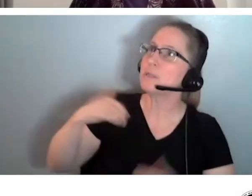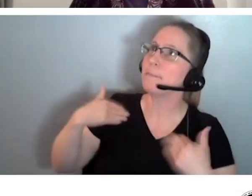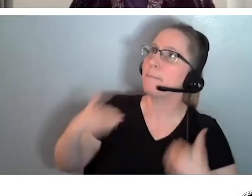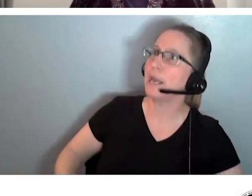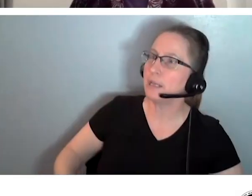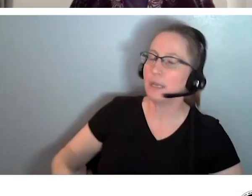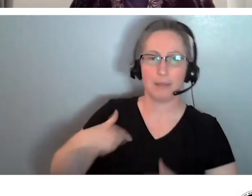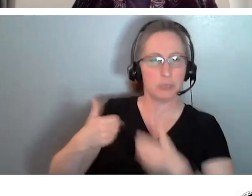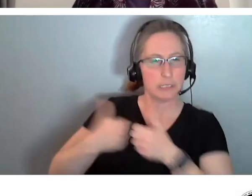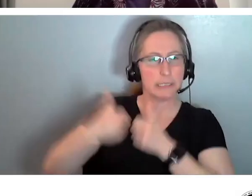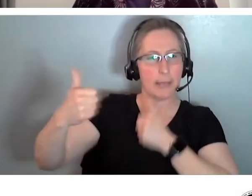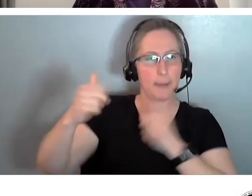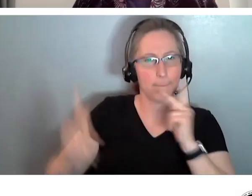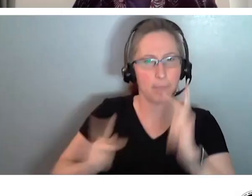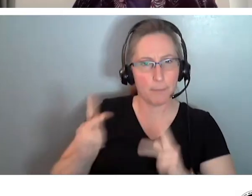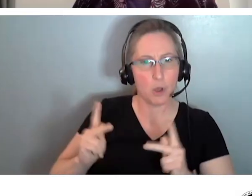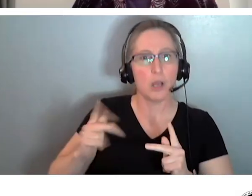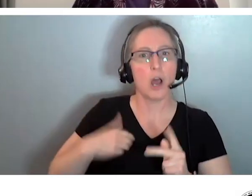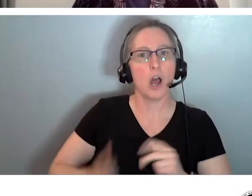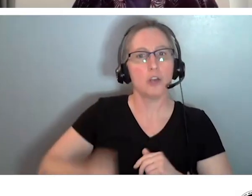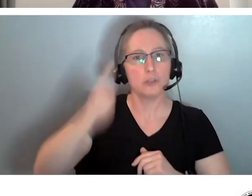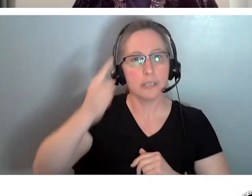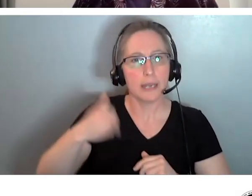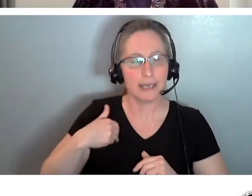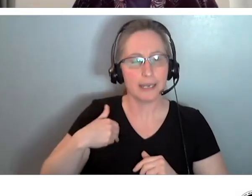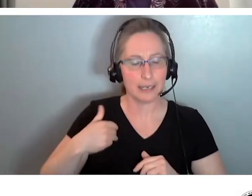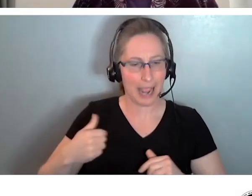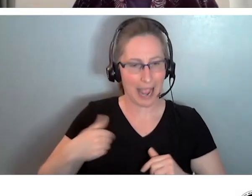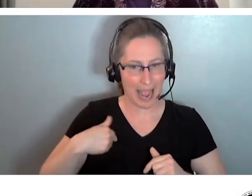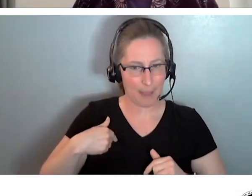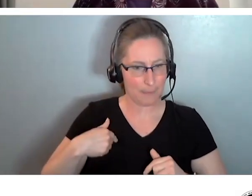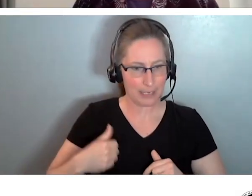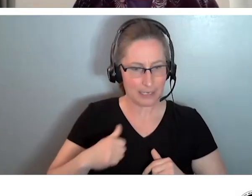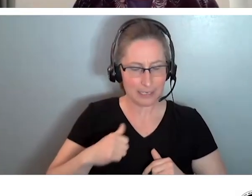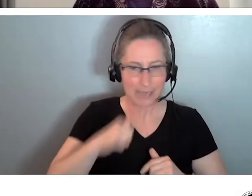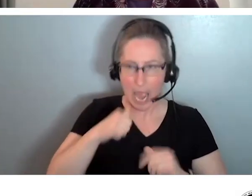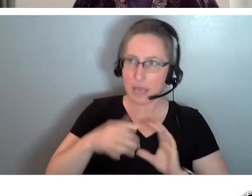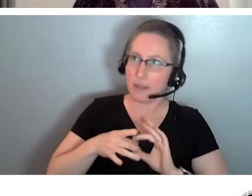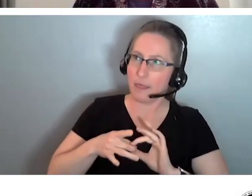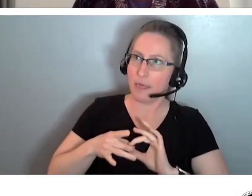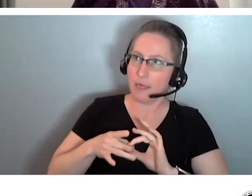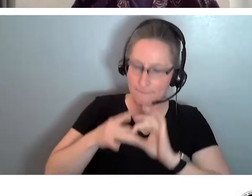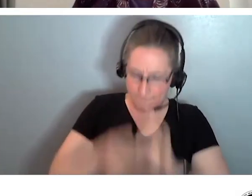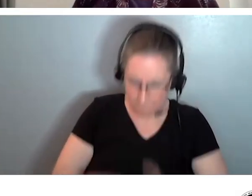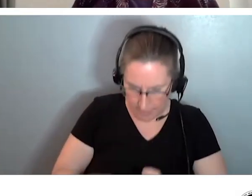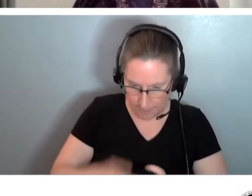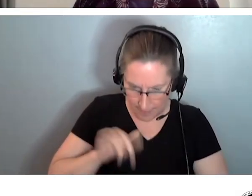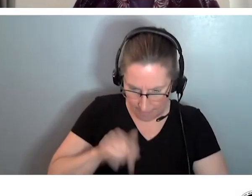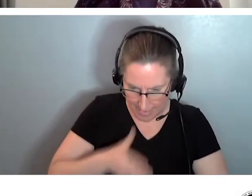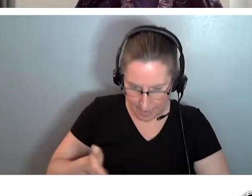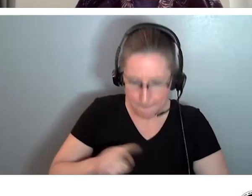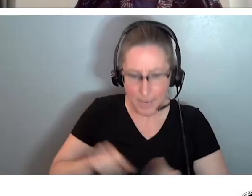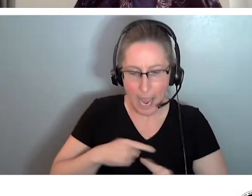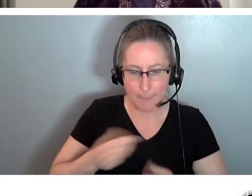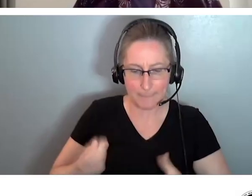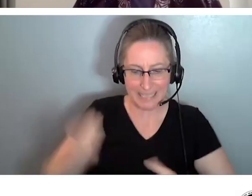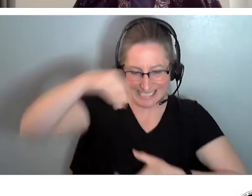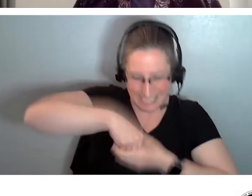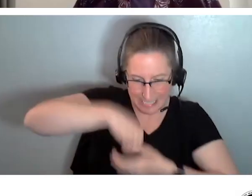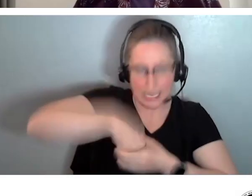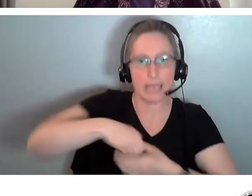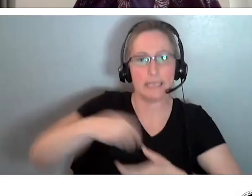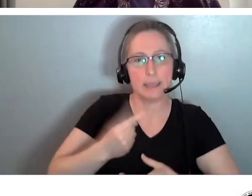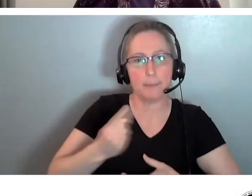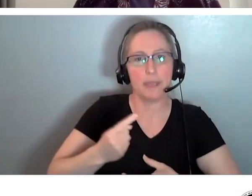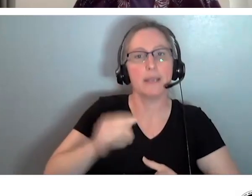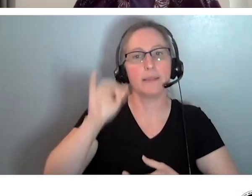beings. Understanding when we're in a bassinet that we're not actually an extension of the bassinet, we are in the bassinet.